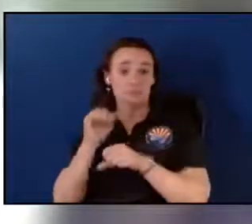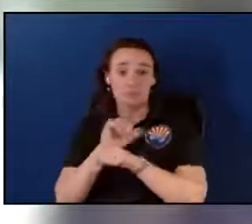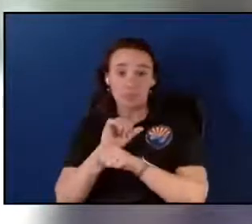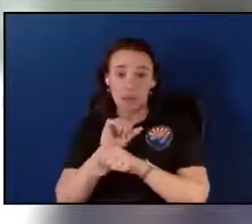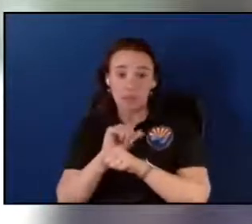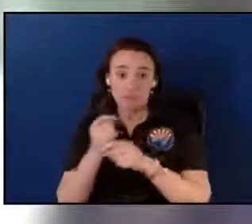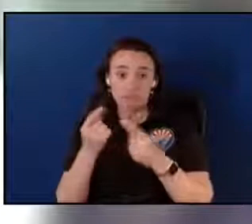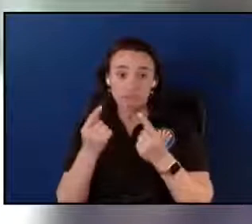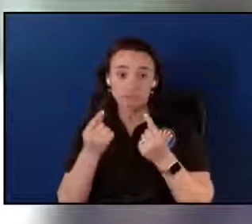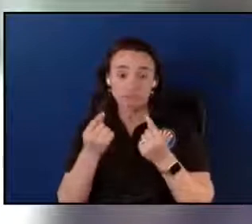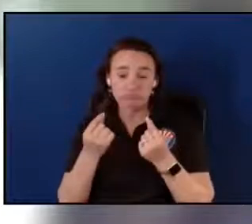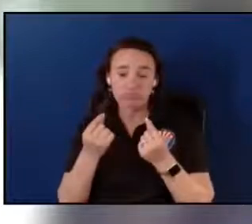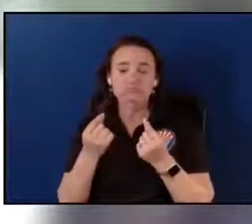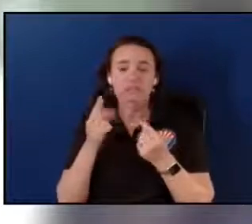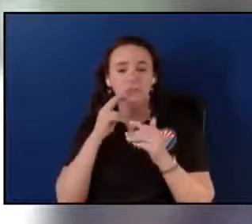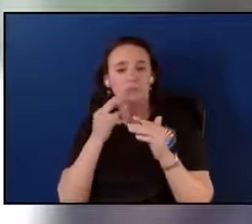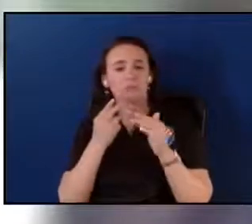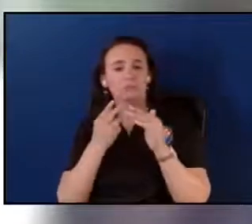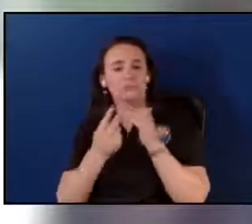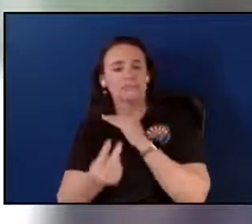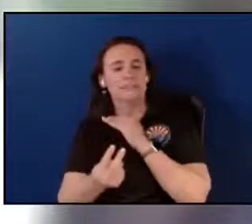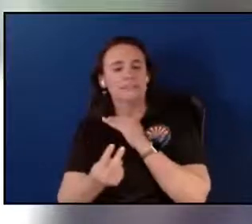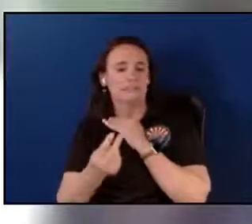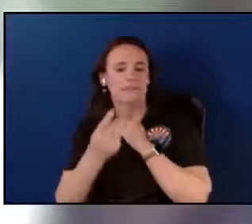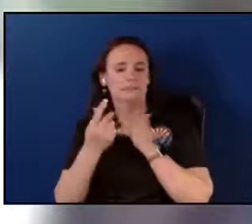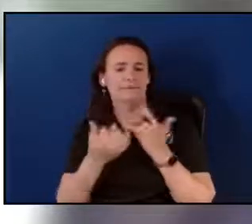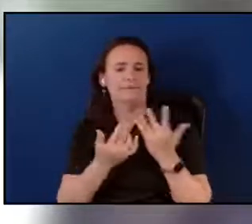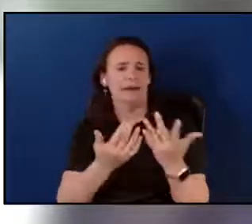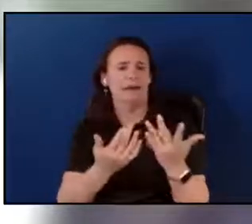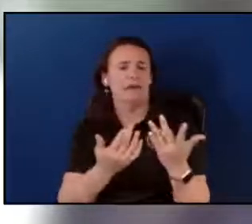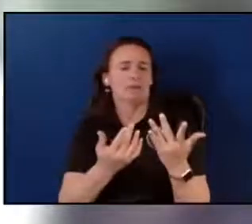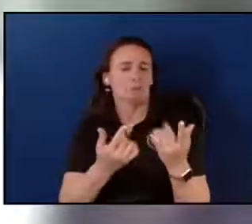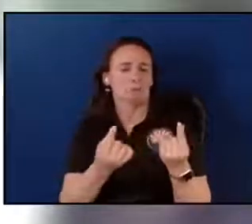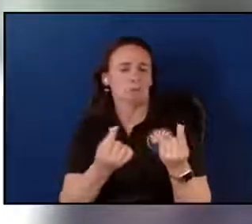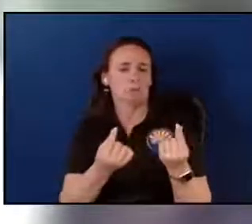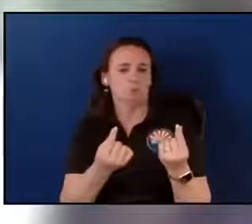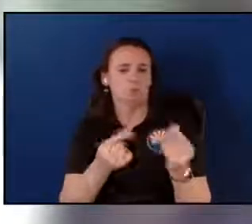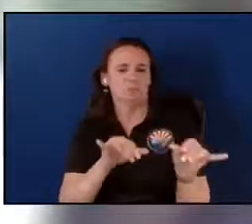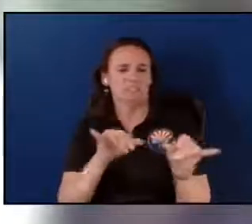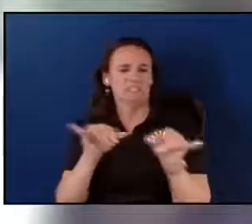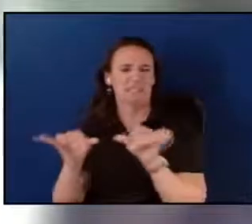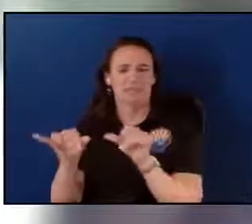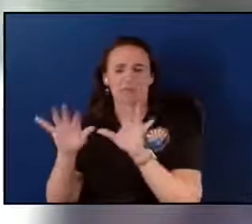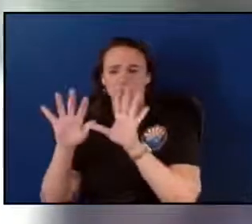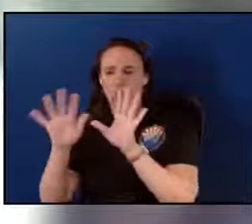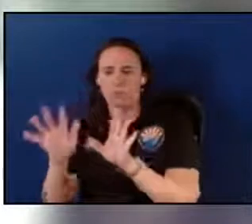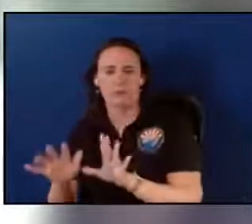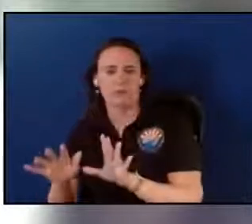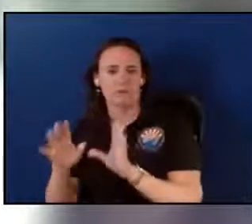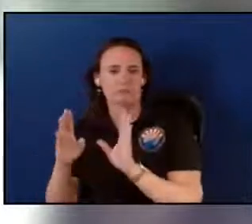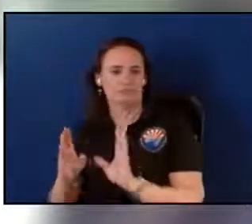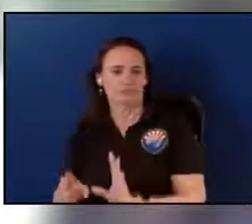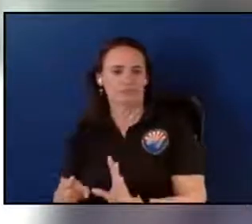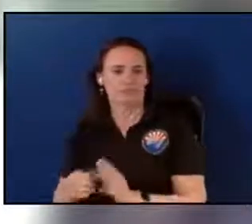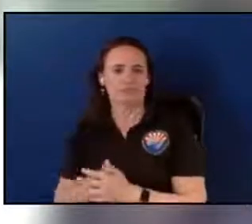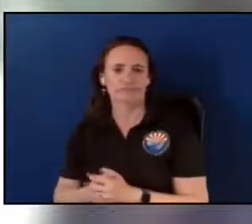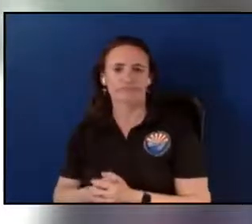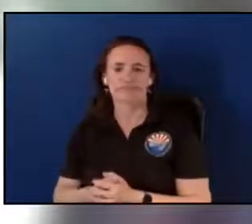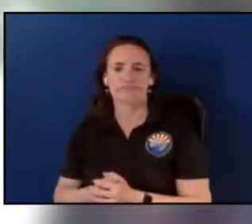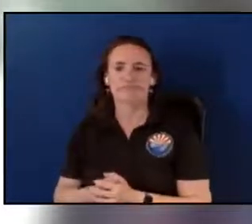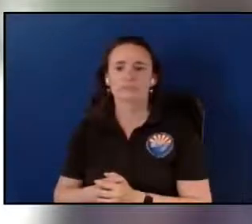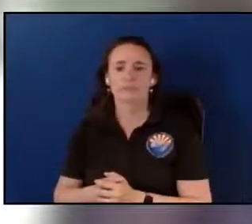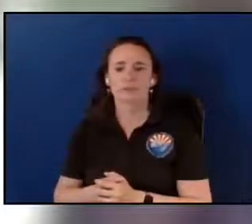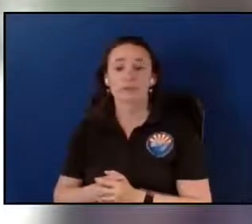much like a meteorologist does for the weather. So let's take a look at the weather real quick and see what's happening there. That's going to be